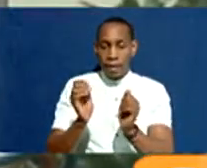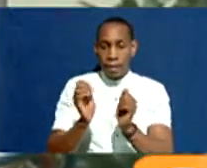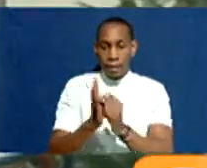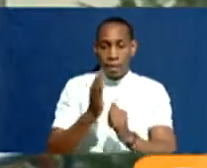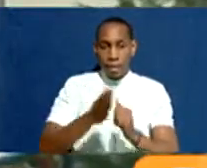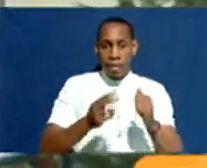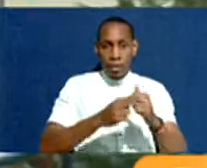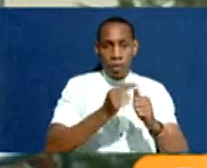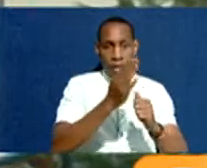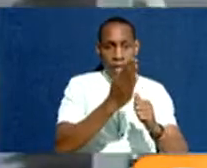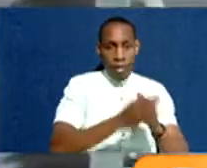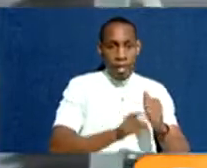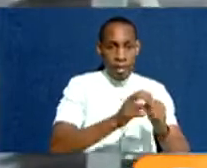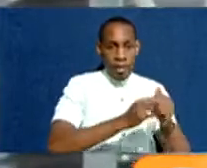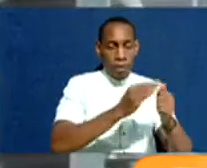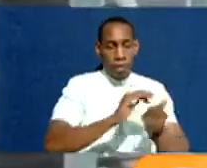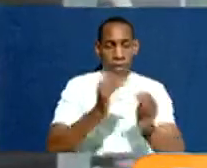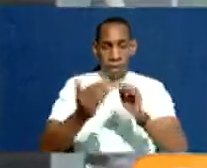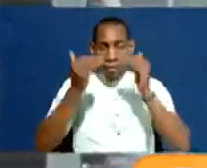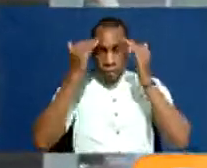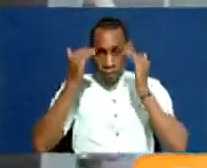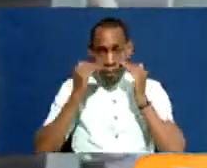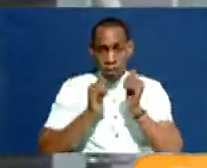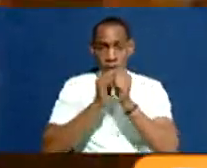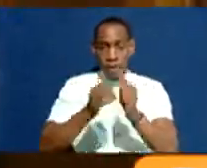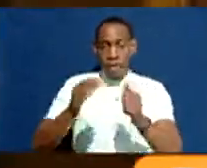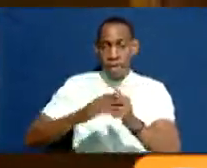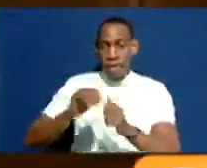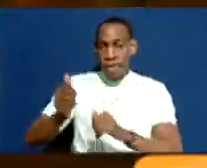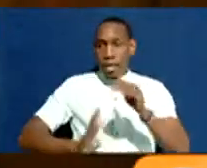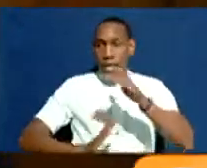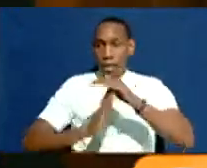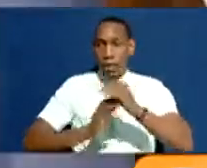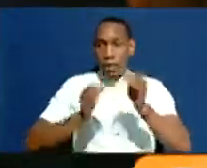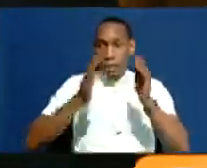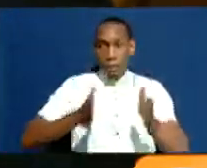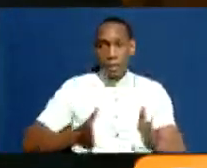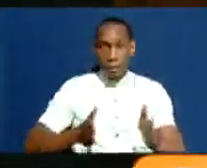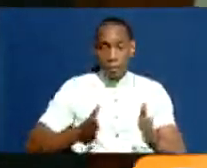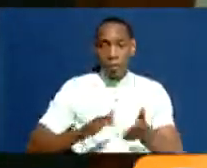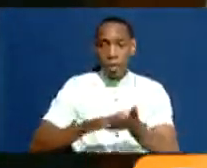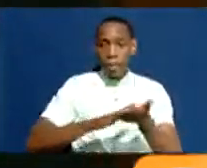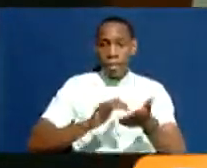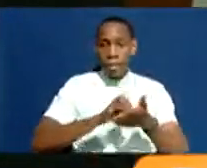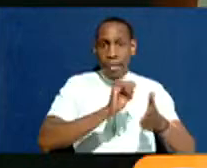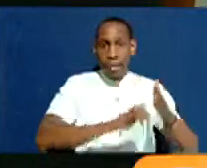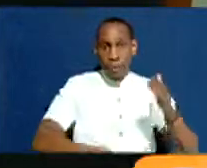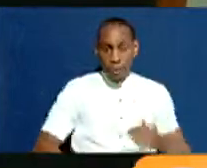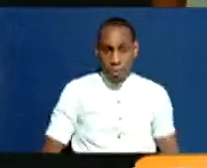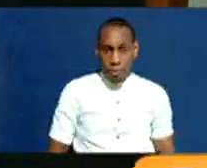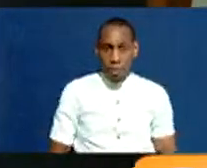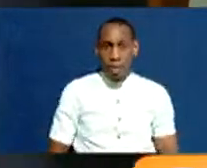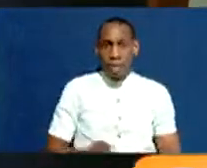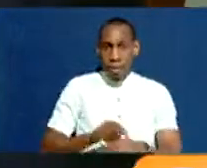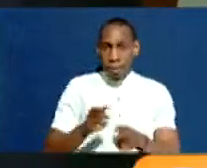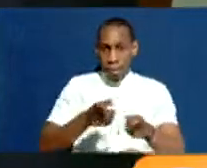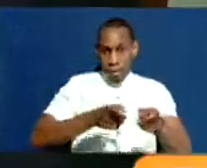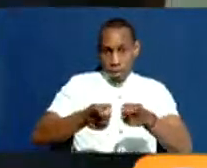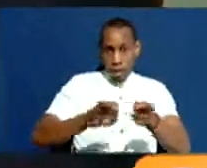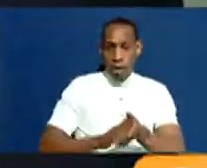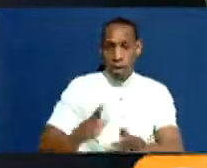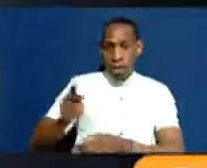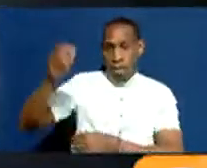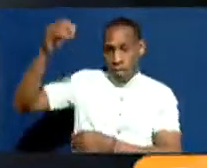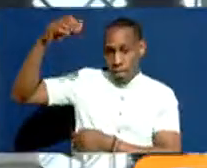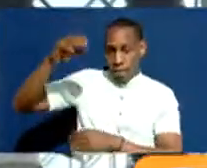July 2018 and arraigned alongside nine other senior officials on grounds that, under his watch, Kenya